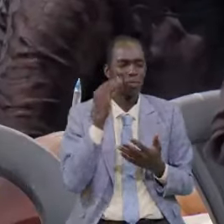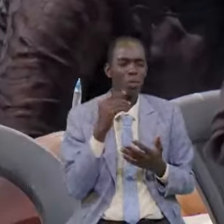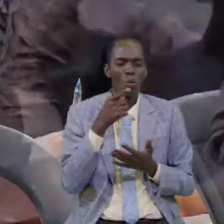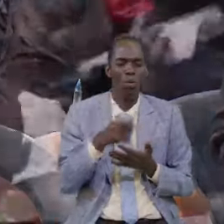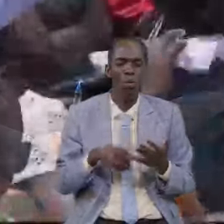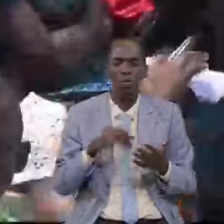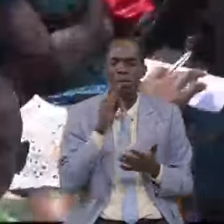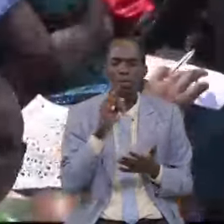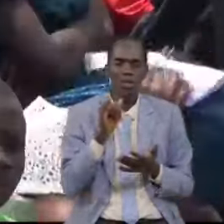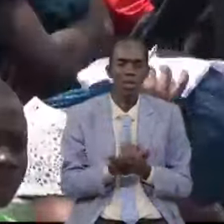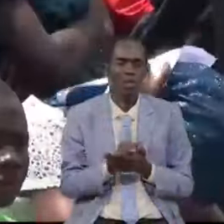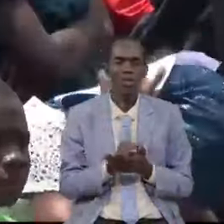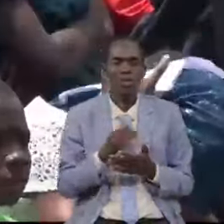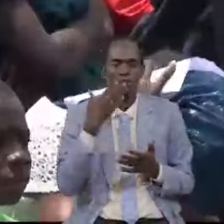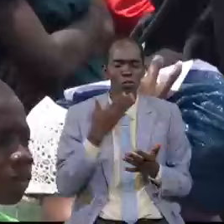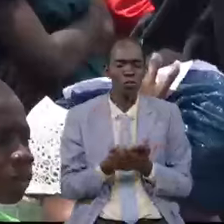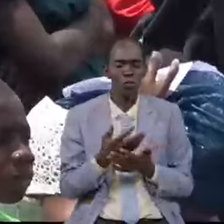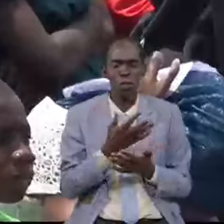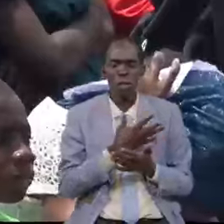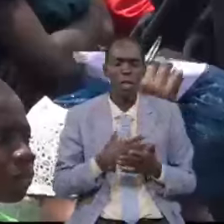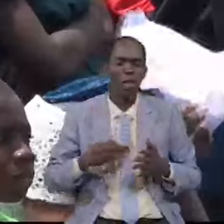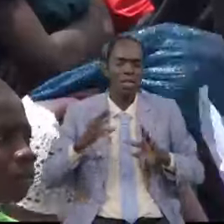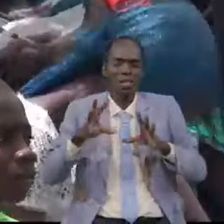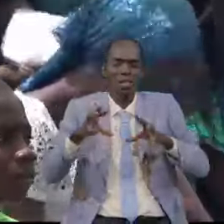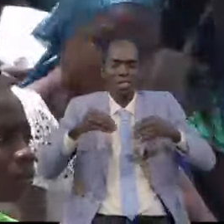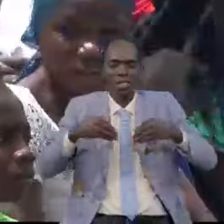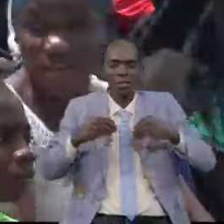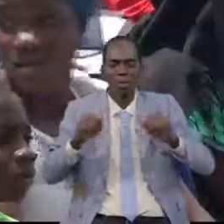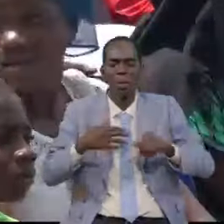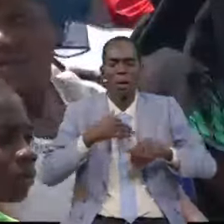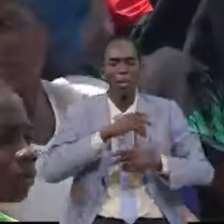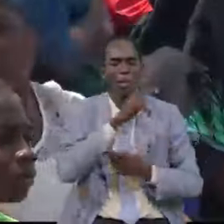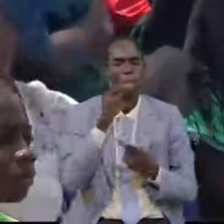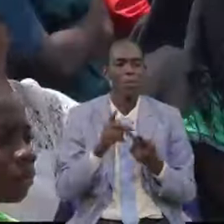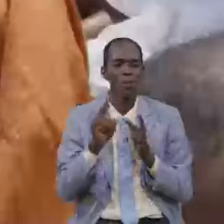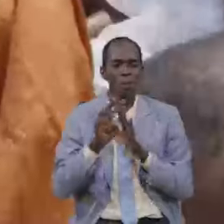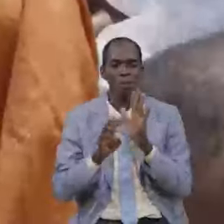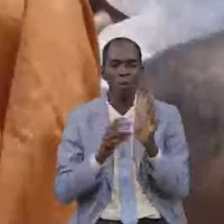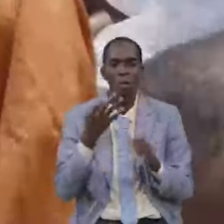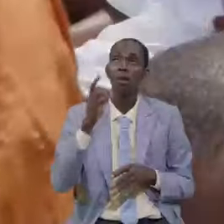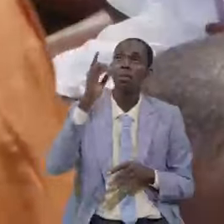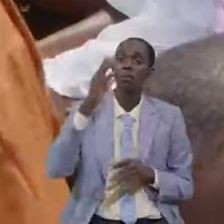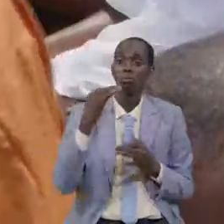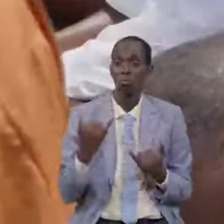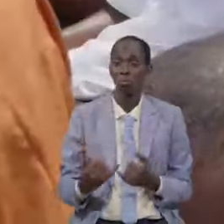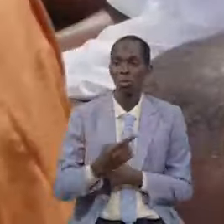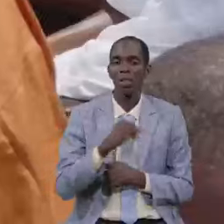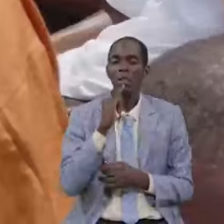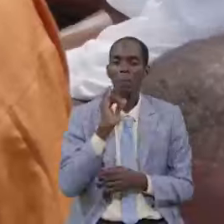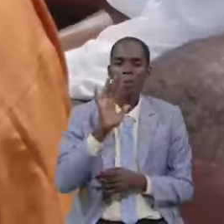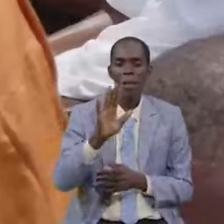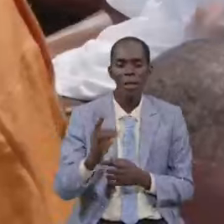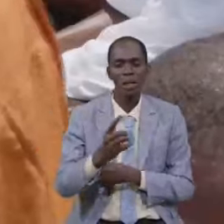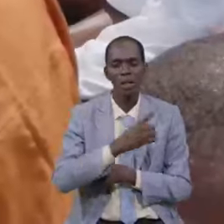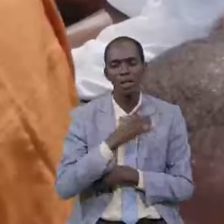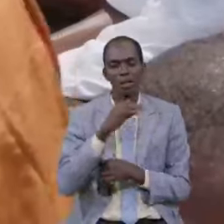and perfect will of God. Today is the day for your transformation. It will transform